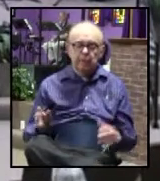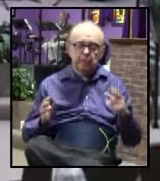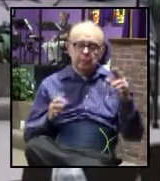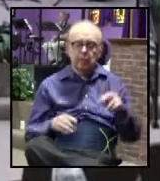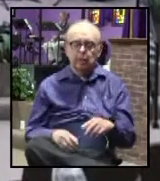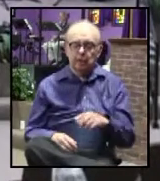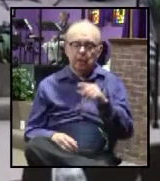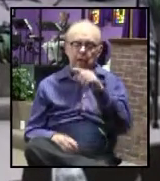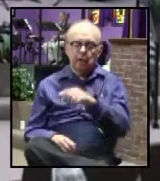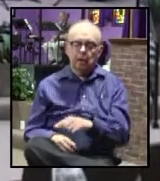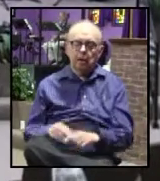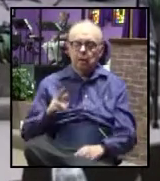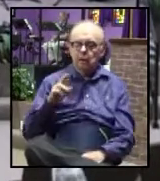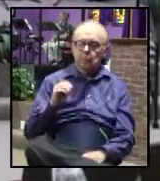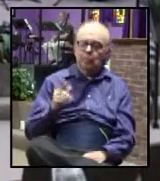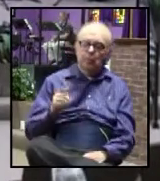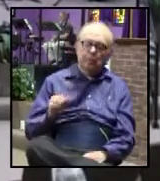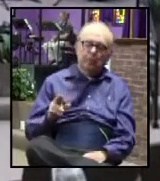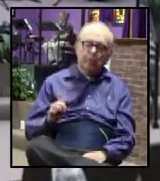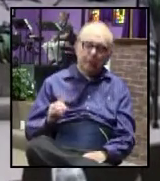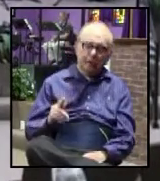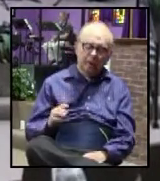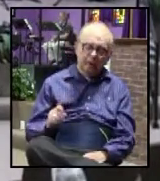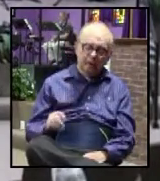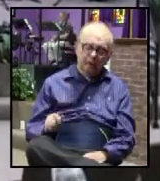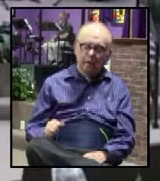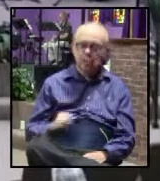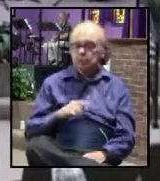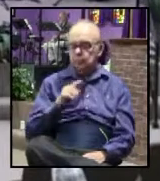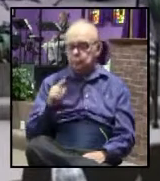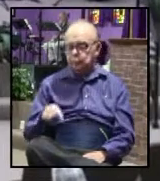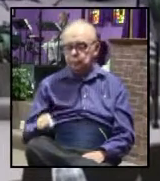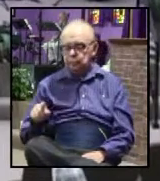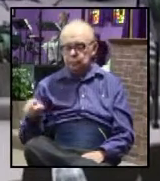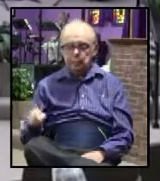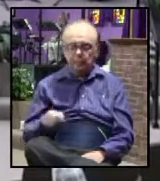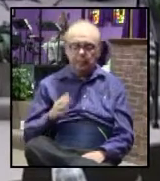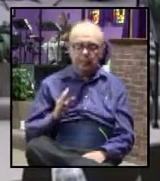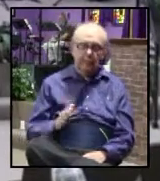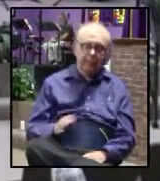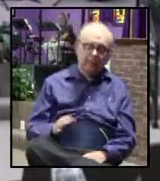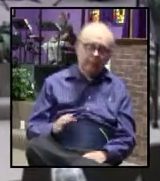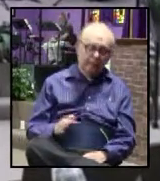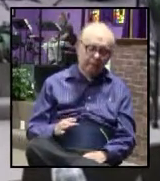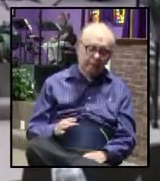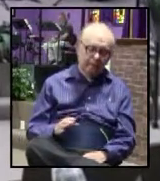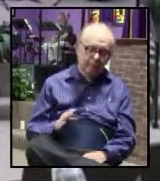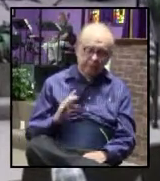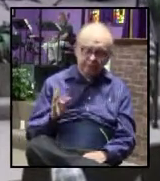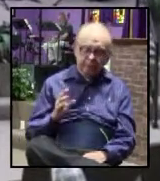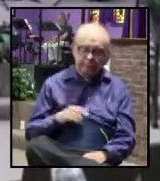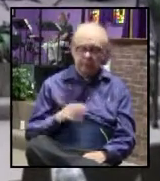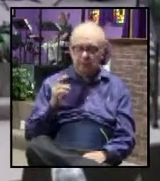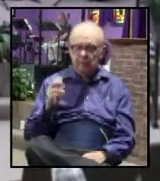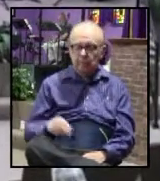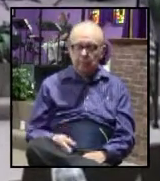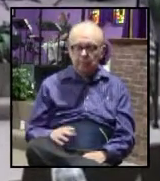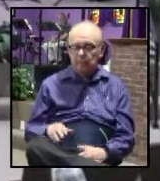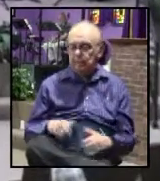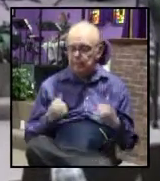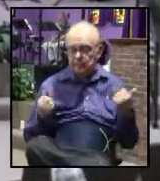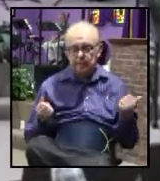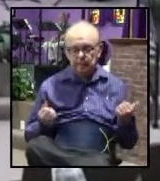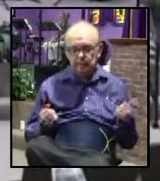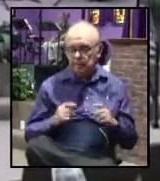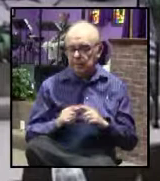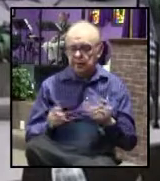Where you feel like the track is going to come down, the coasters are flying off. God is going to send you on the ride of your life. It's going to have loop-de-loops, it's